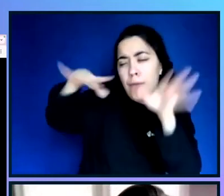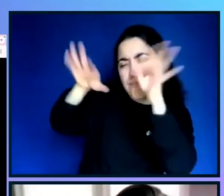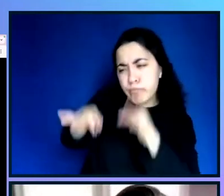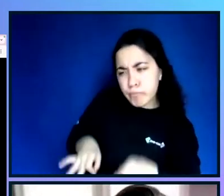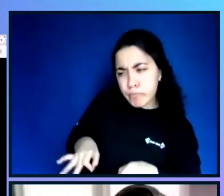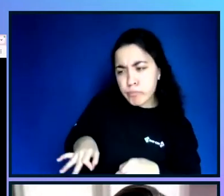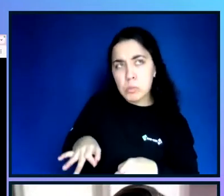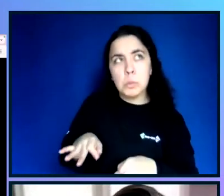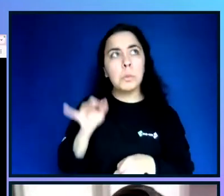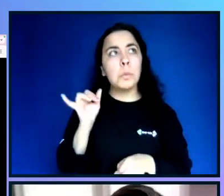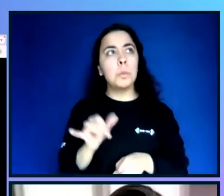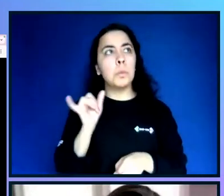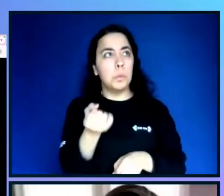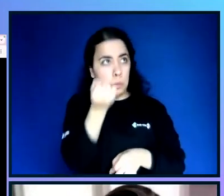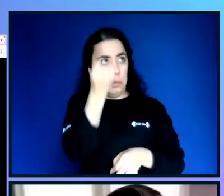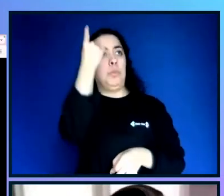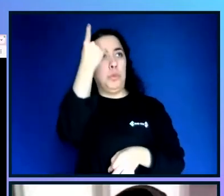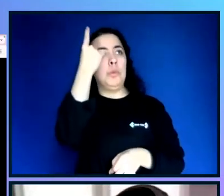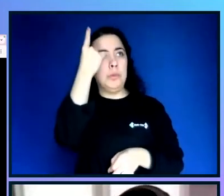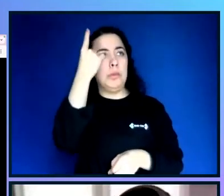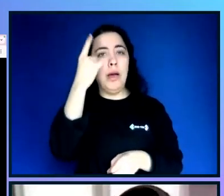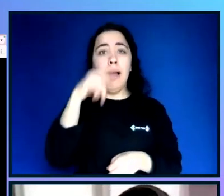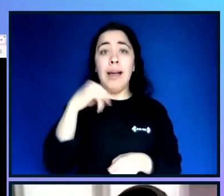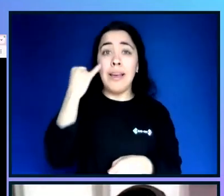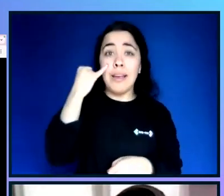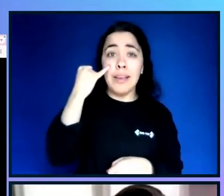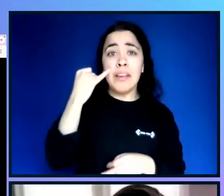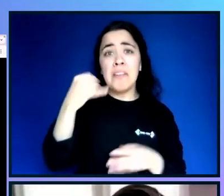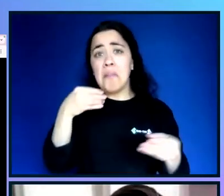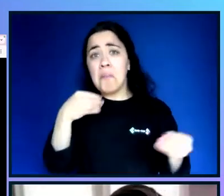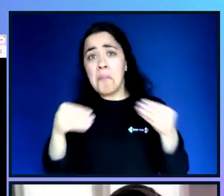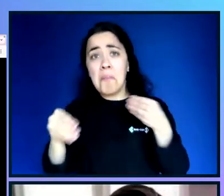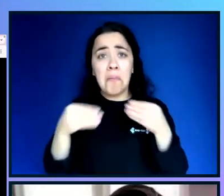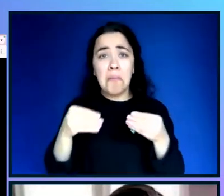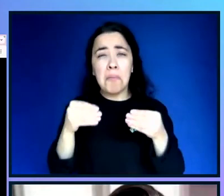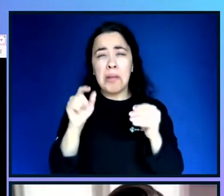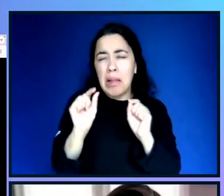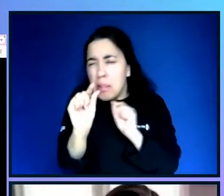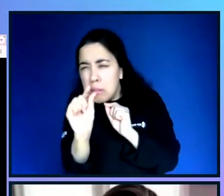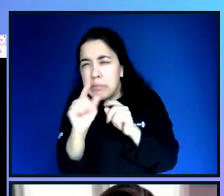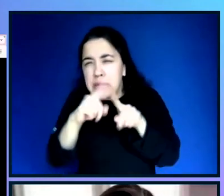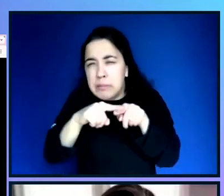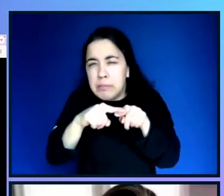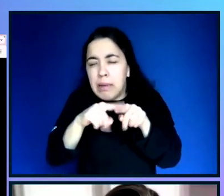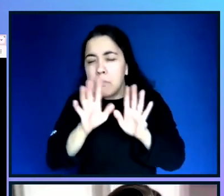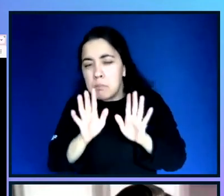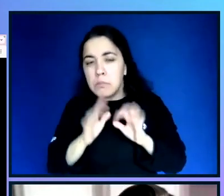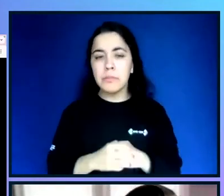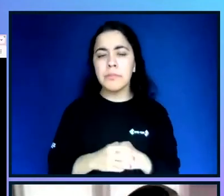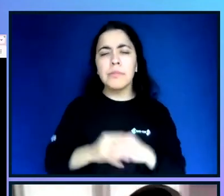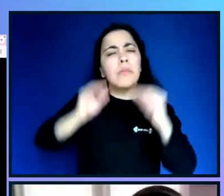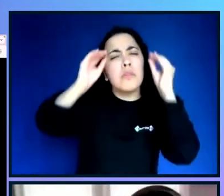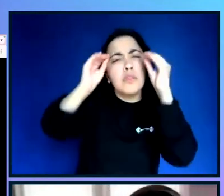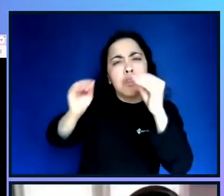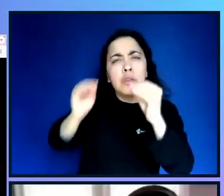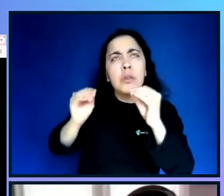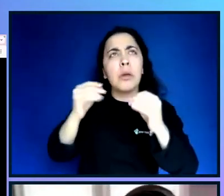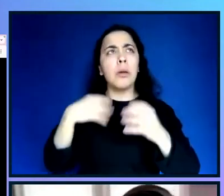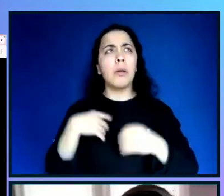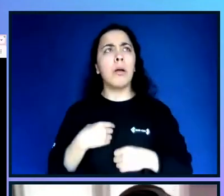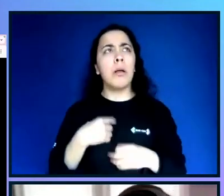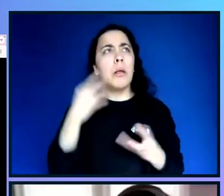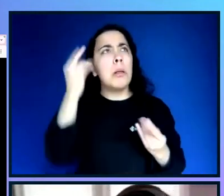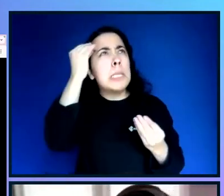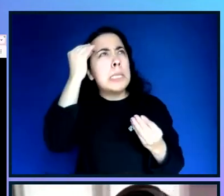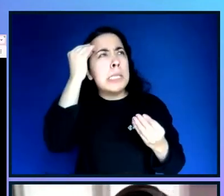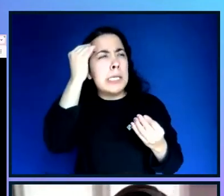them understand when those rules can be flexed a little bit. It's about teaching them how to think critically